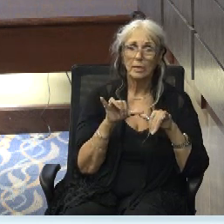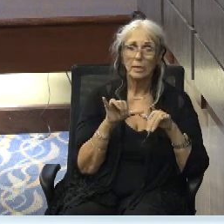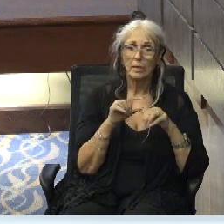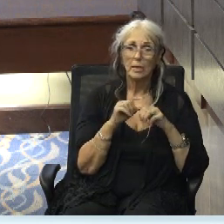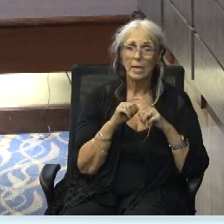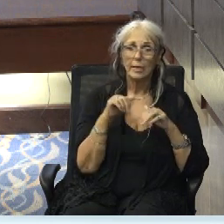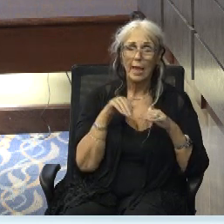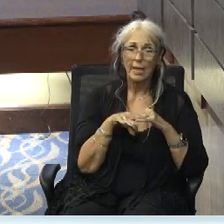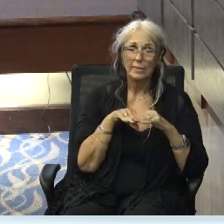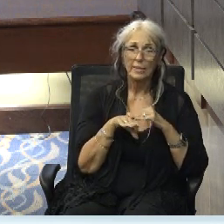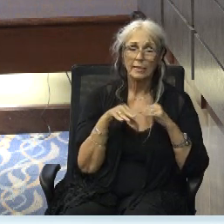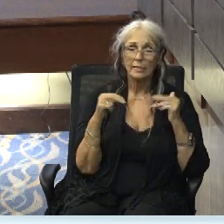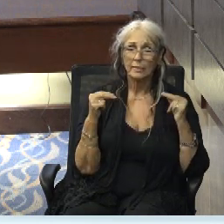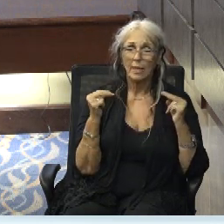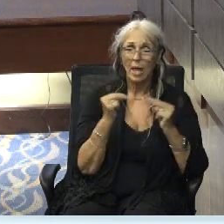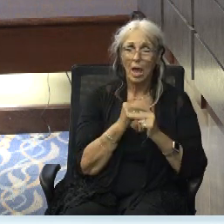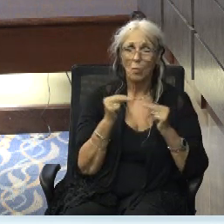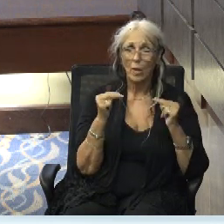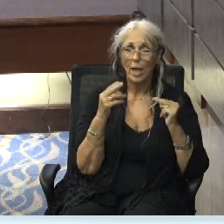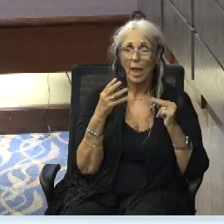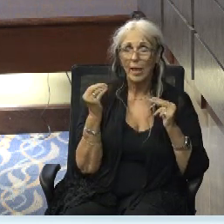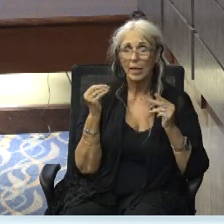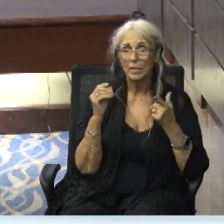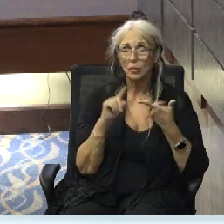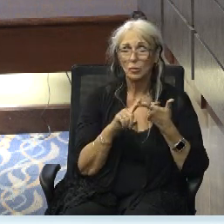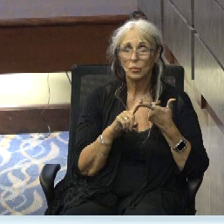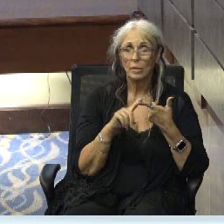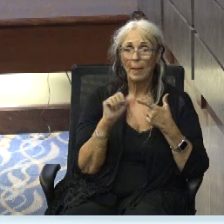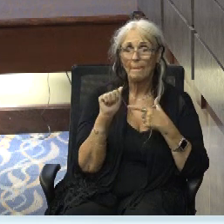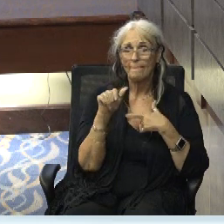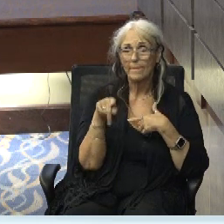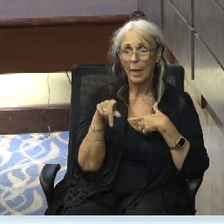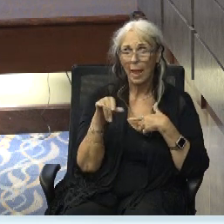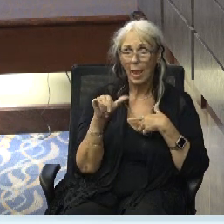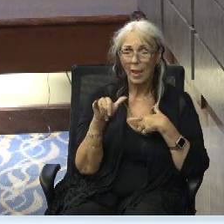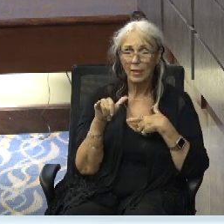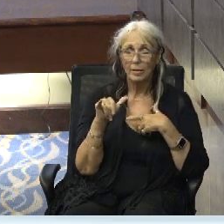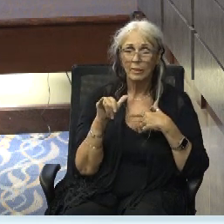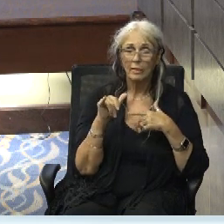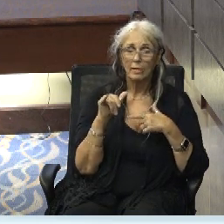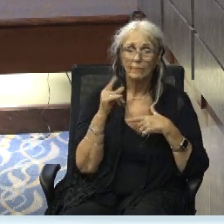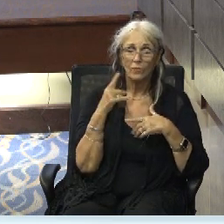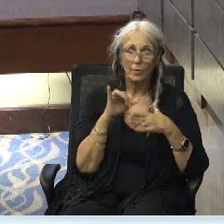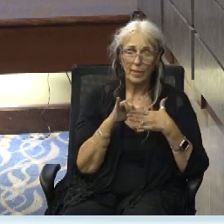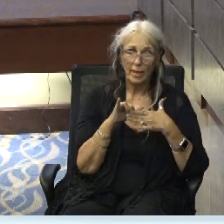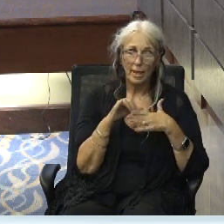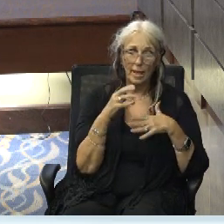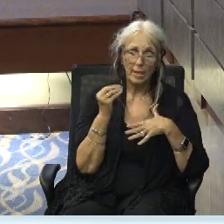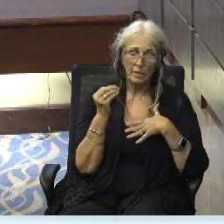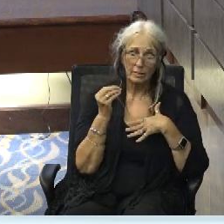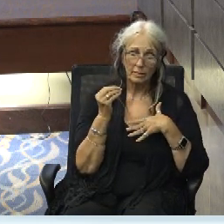access highway, in order to apply for the special permit. In order to apply for it, and then